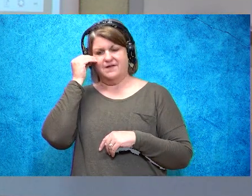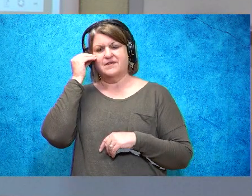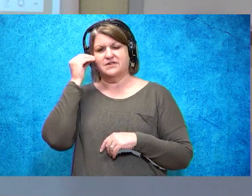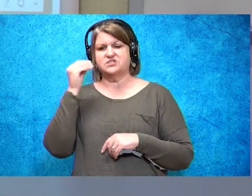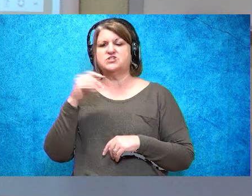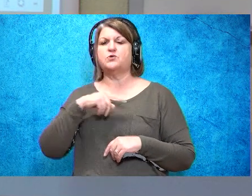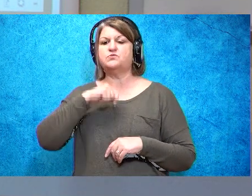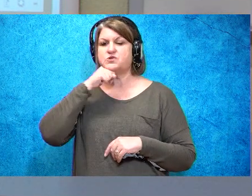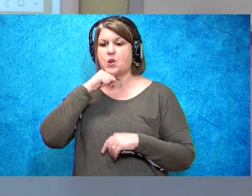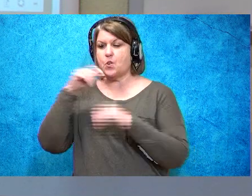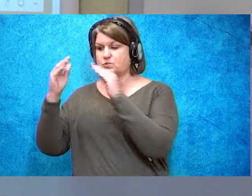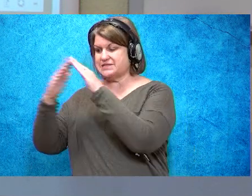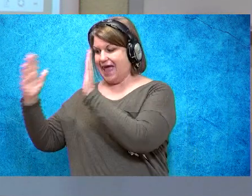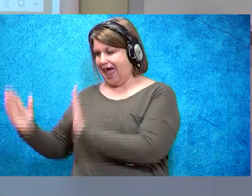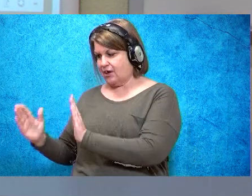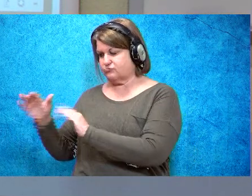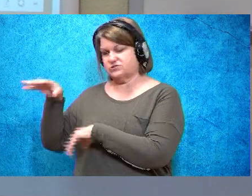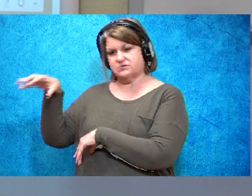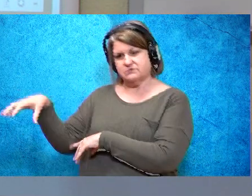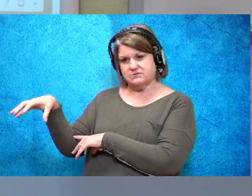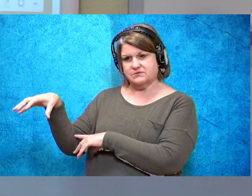job.